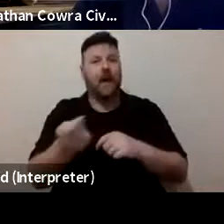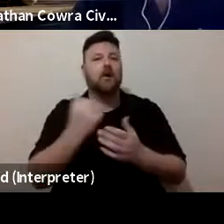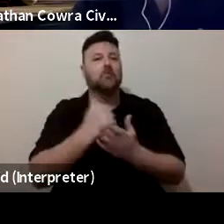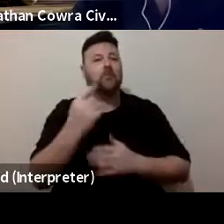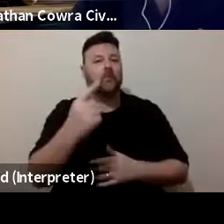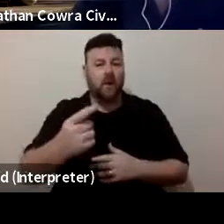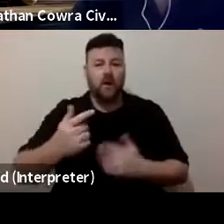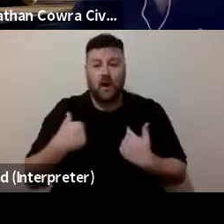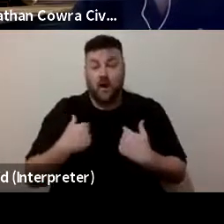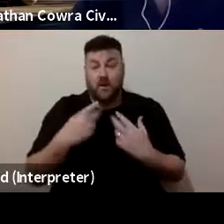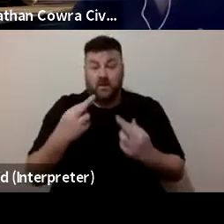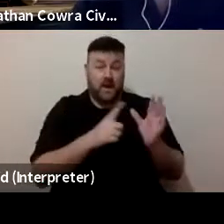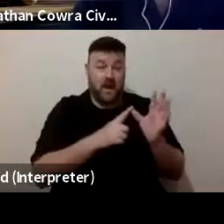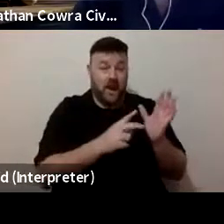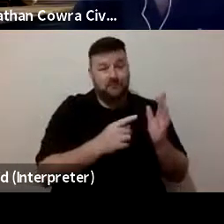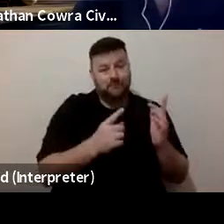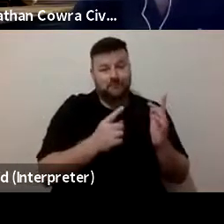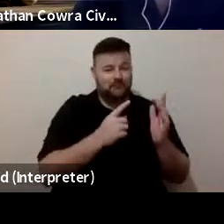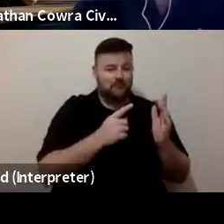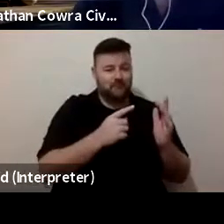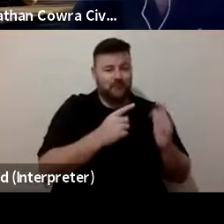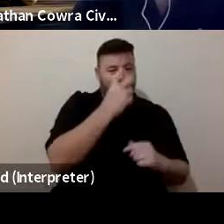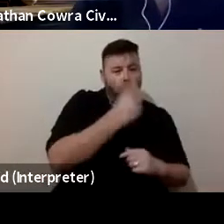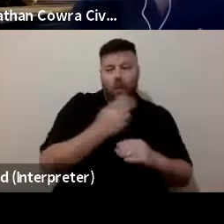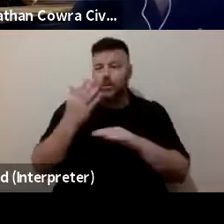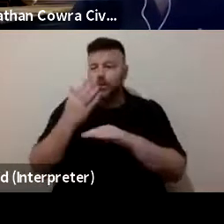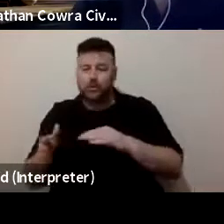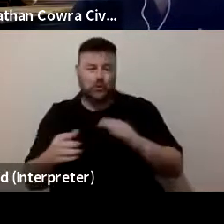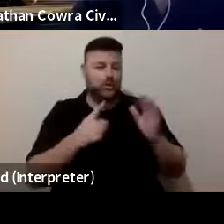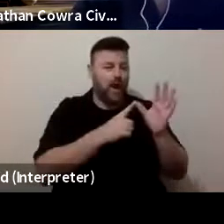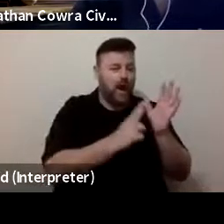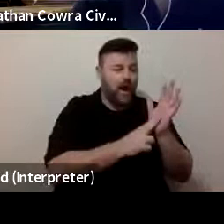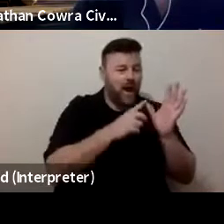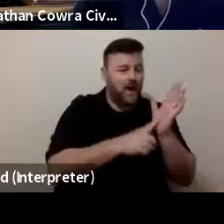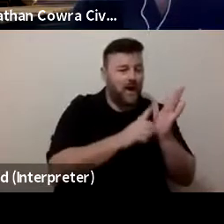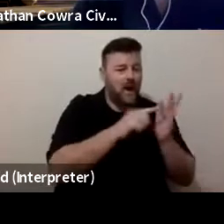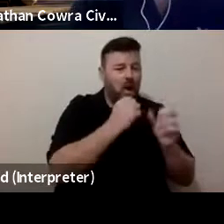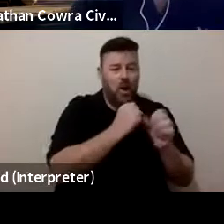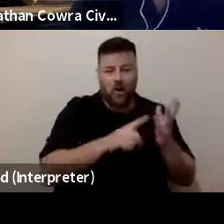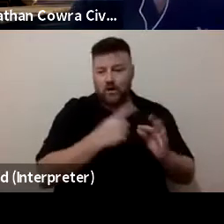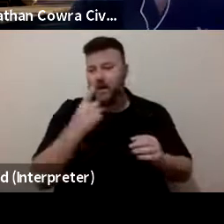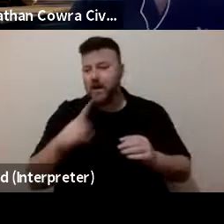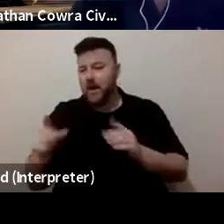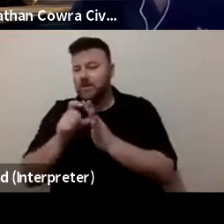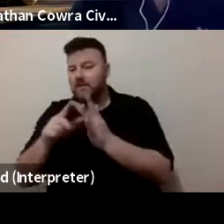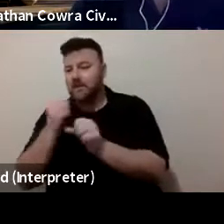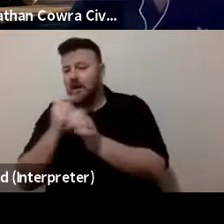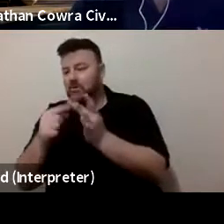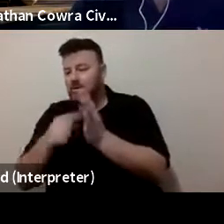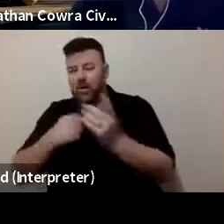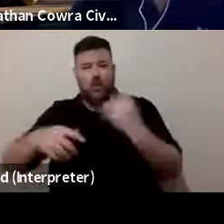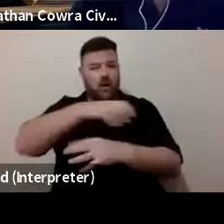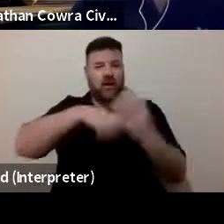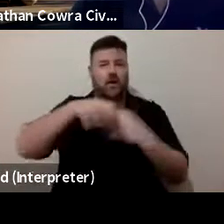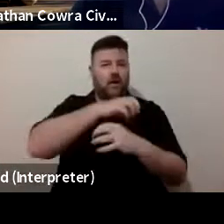of a dance over the next couple of years, and people will come up with all sorts of wonderful ways of playing with those two things. But it won't just be one and then there's